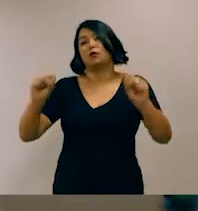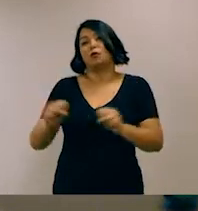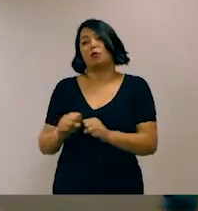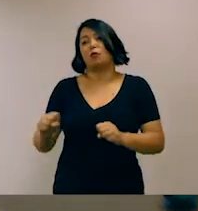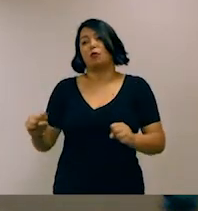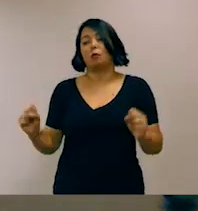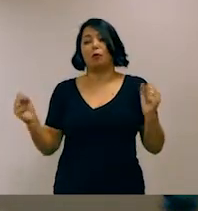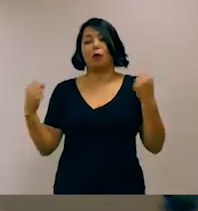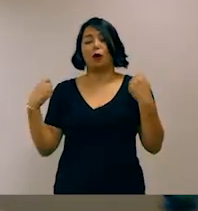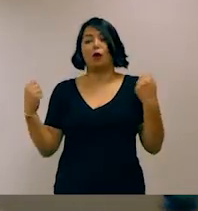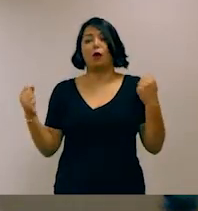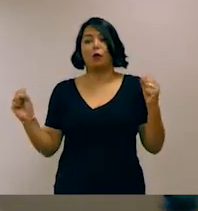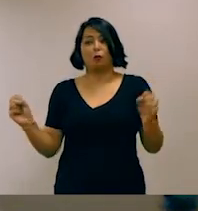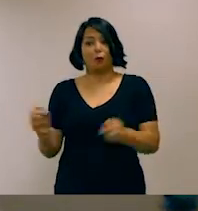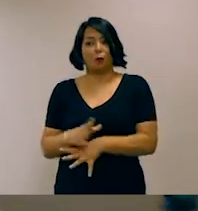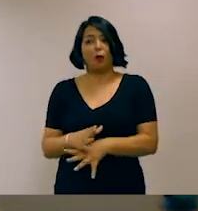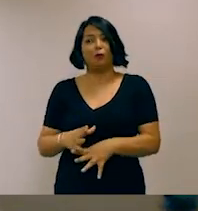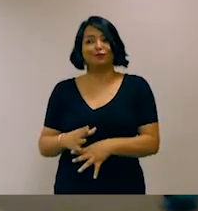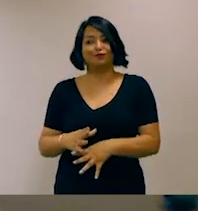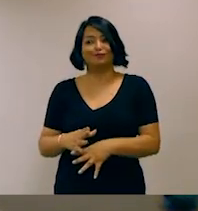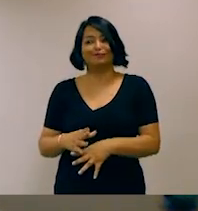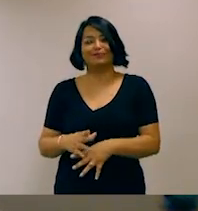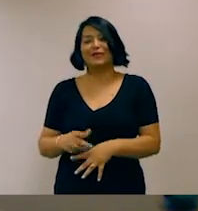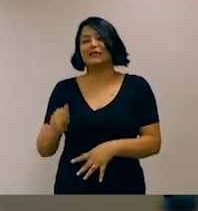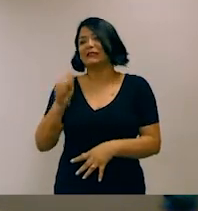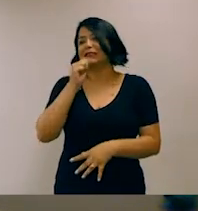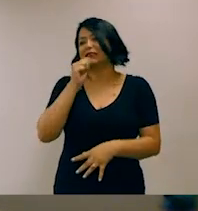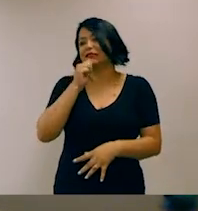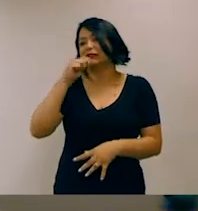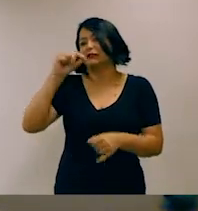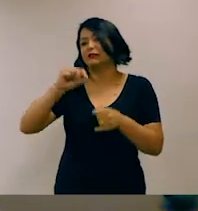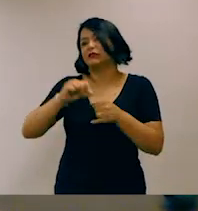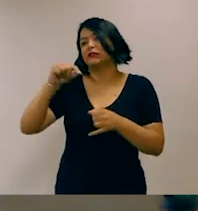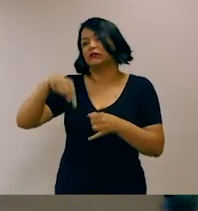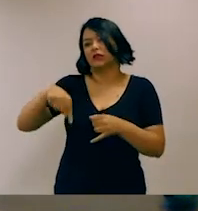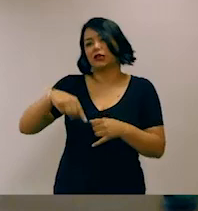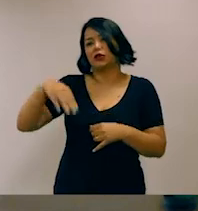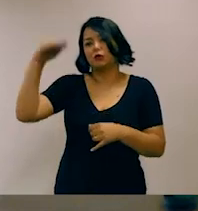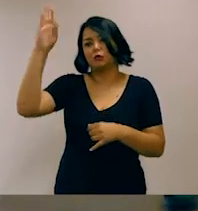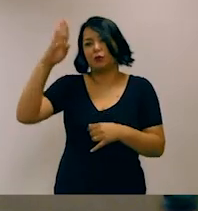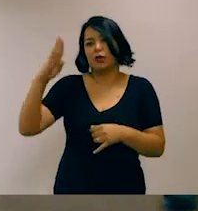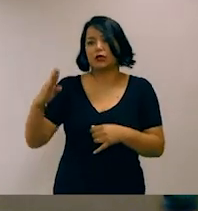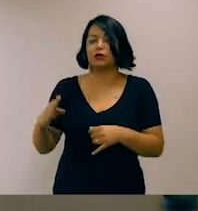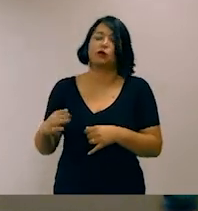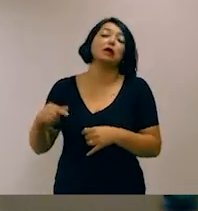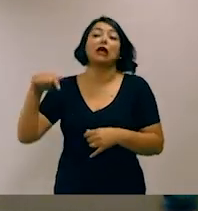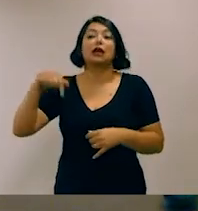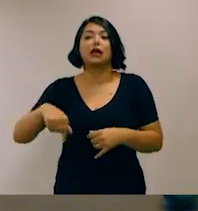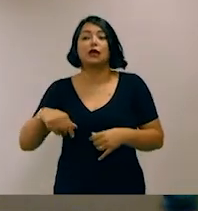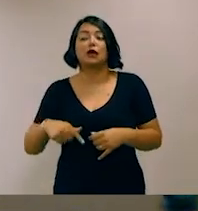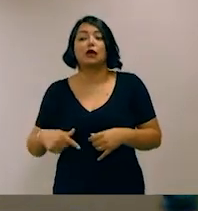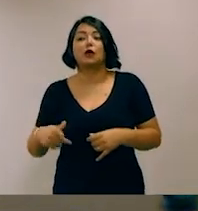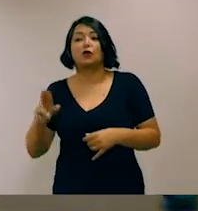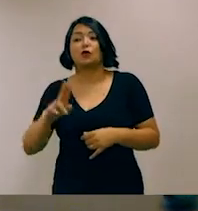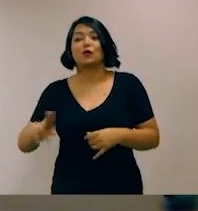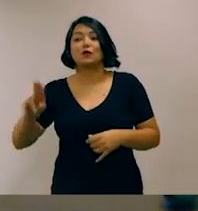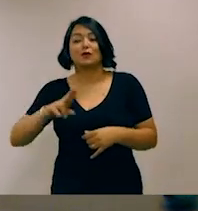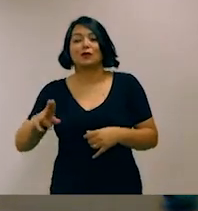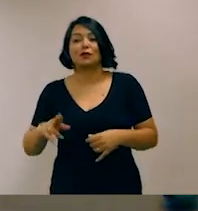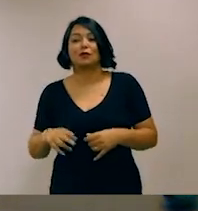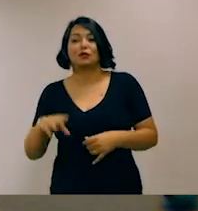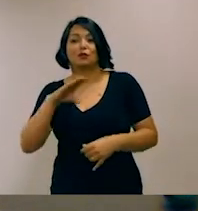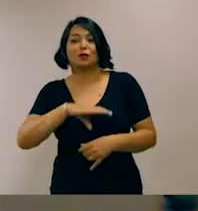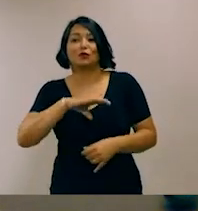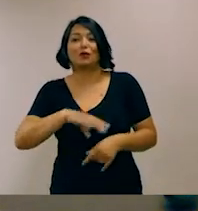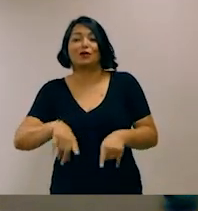ready, you have a lot that was not done in Brazil. And when it comes to the OCR, many, many things were not done in Brazil. And